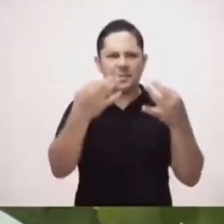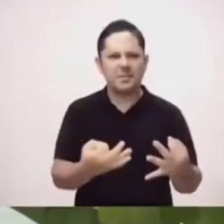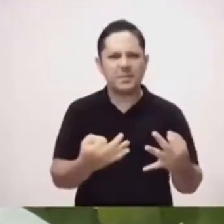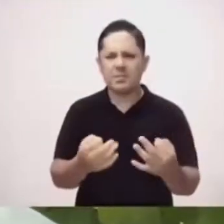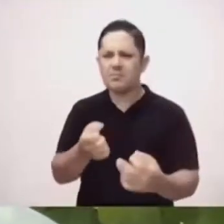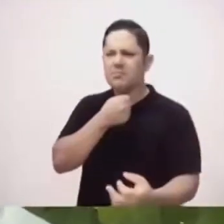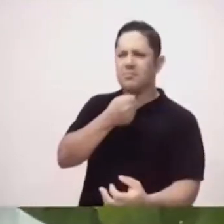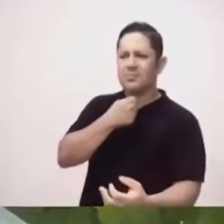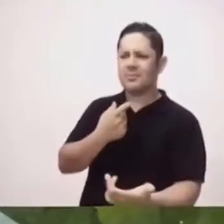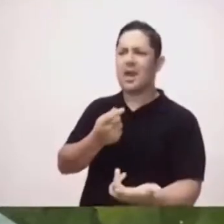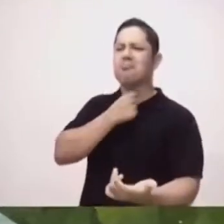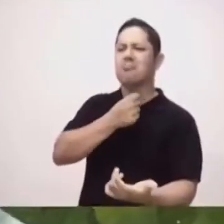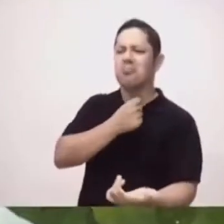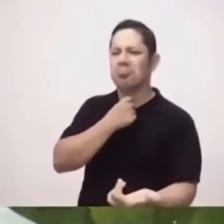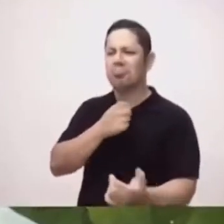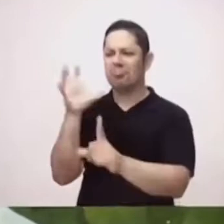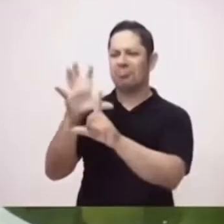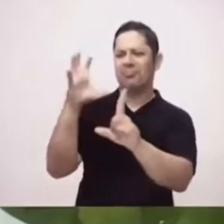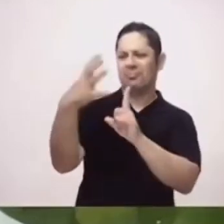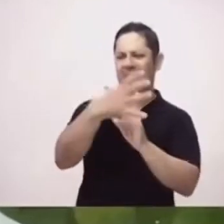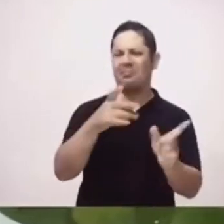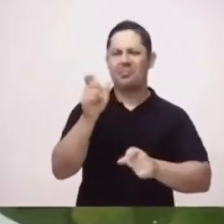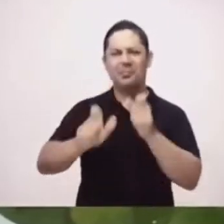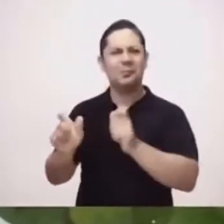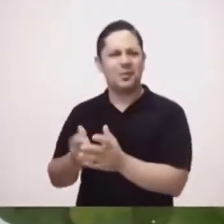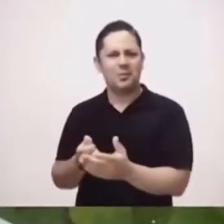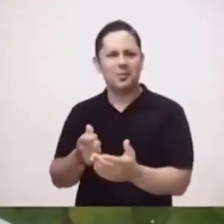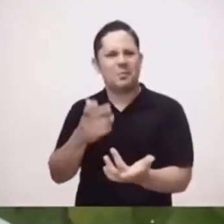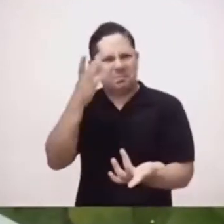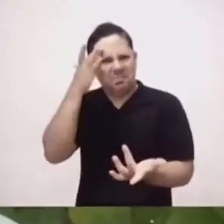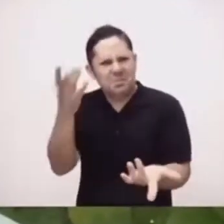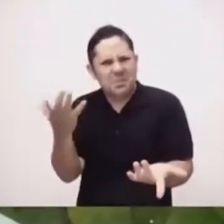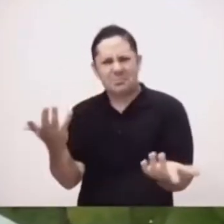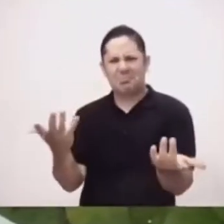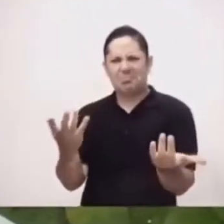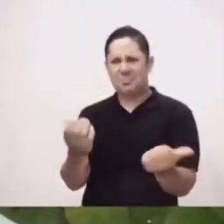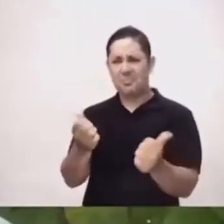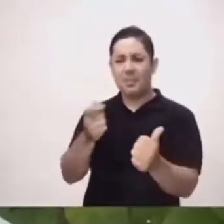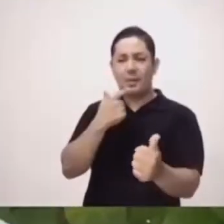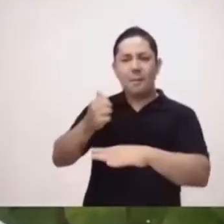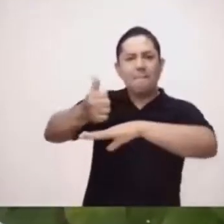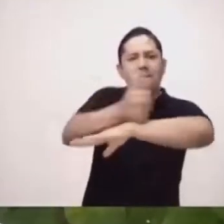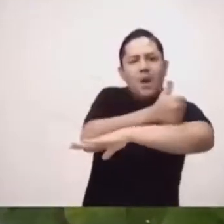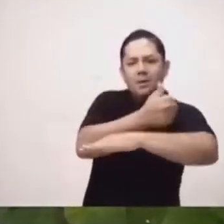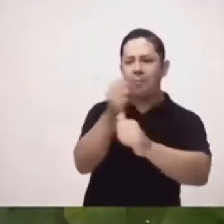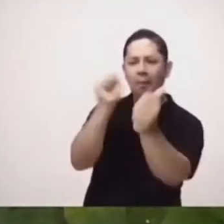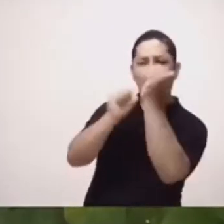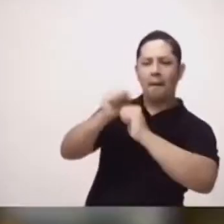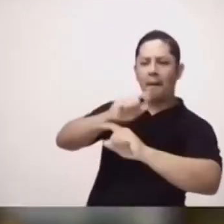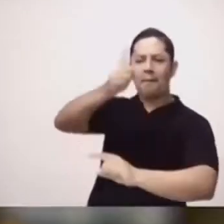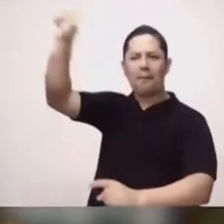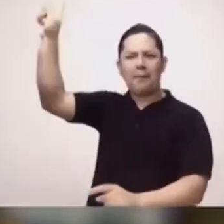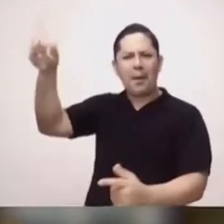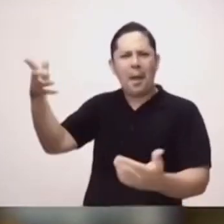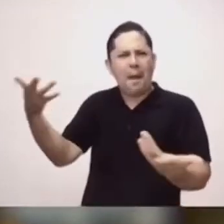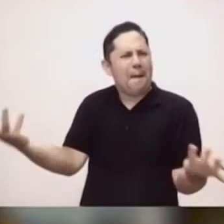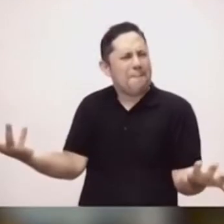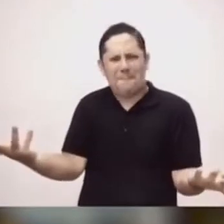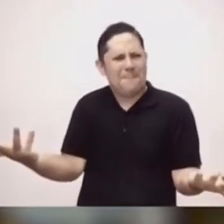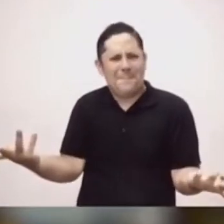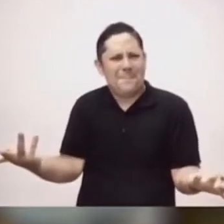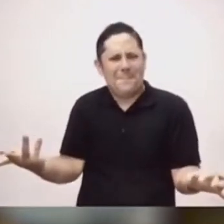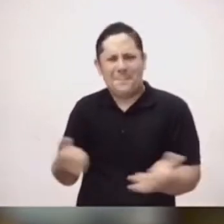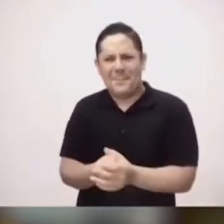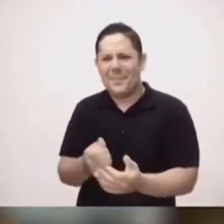Since the news came out, it has been reason for mockery and jokes, because it is quite absurd. The measures, I do not see the